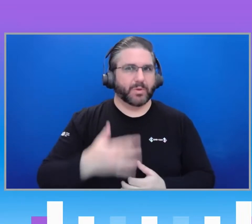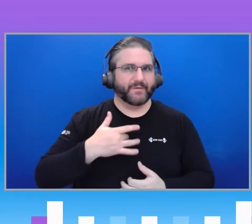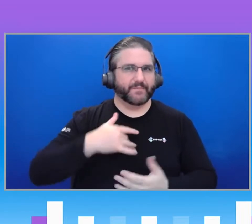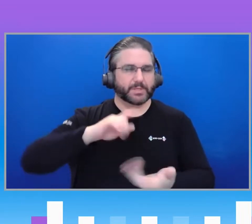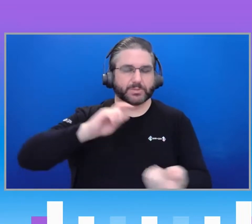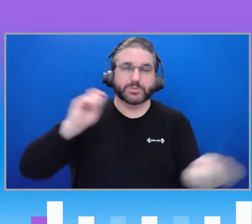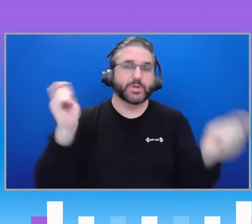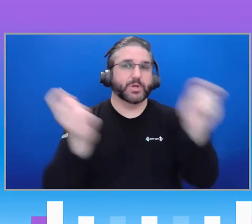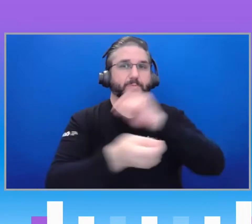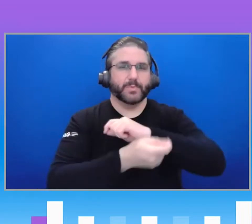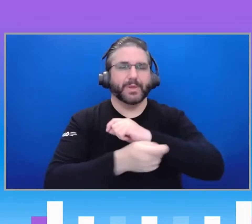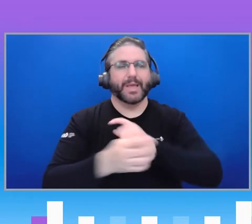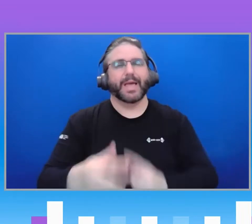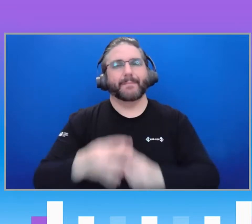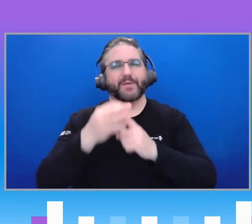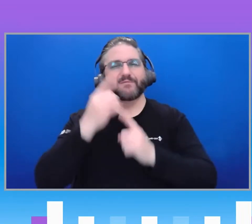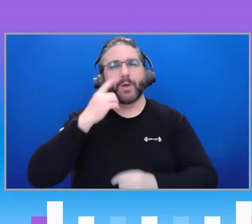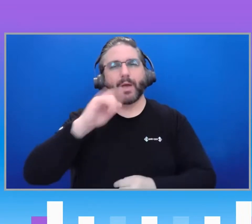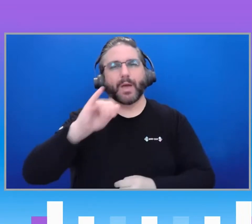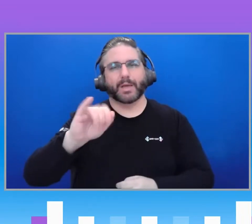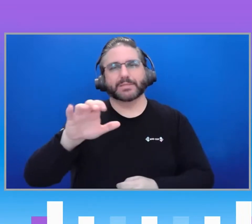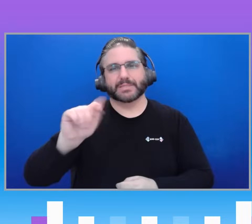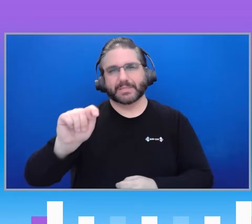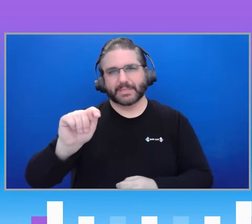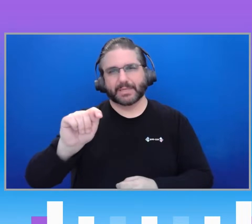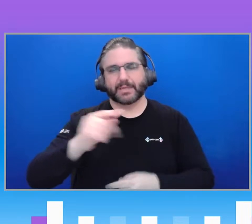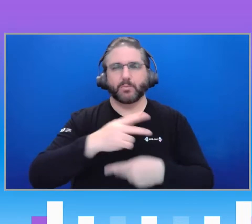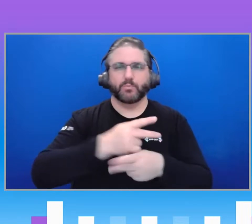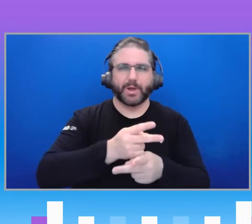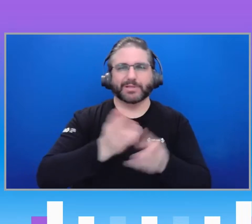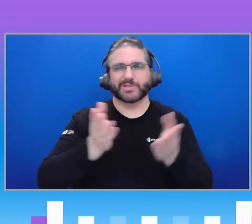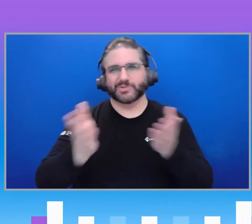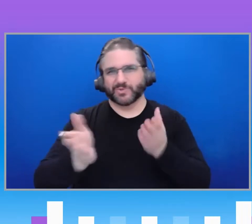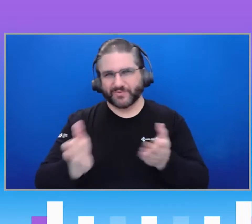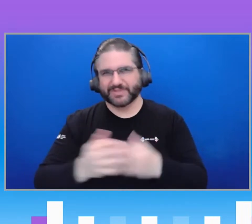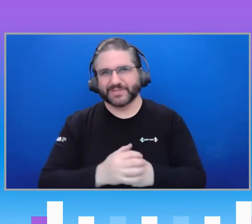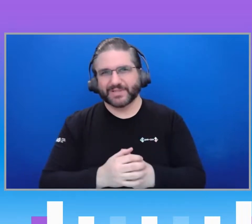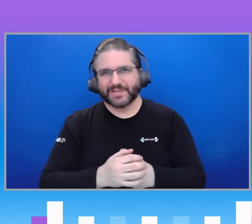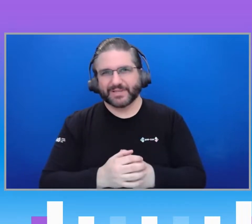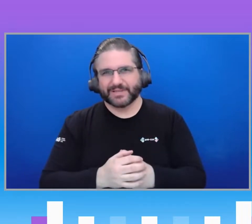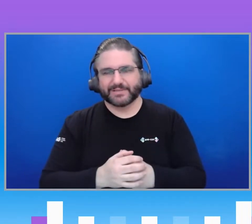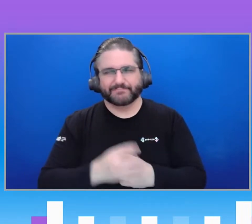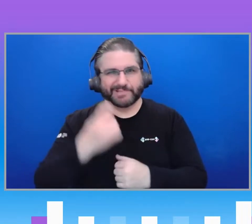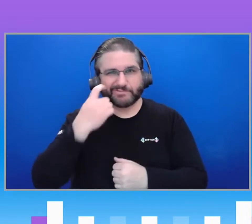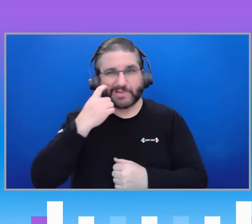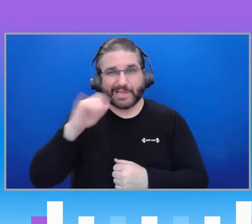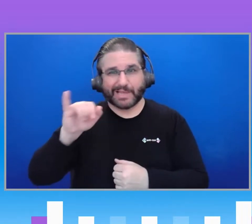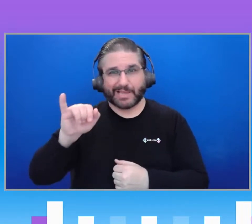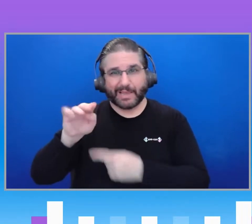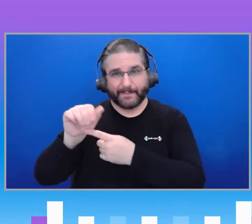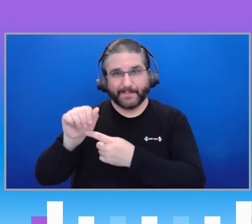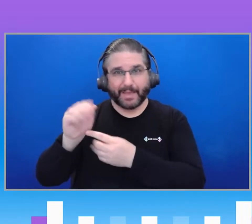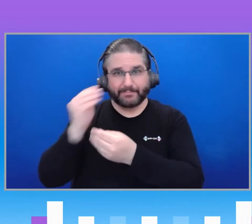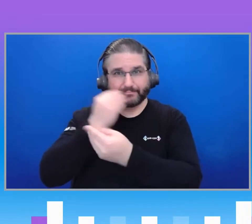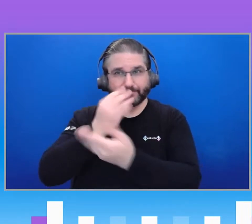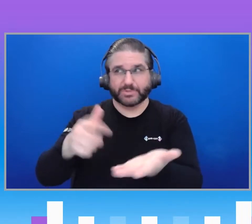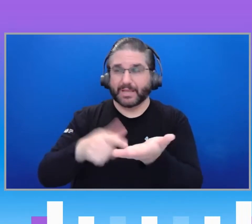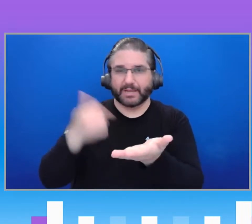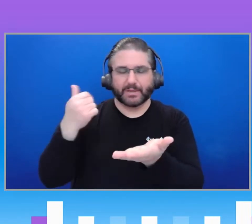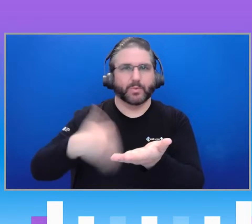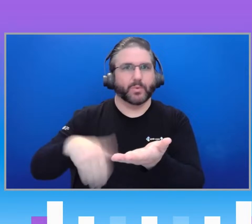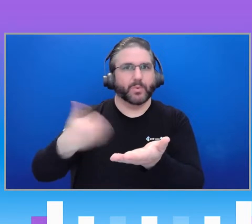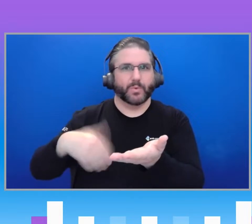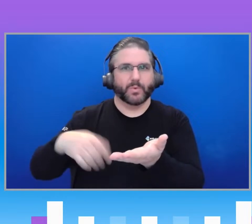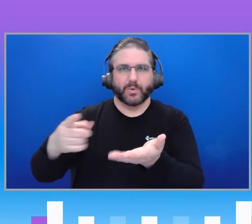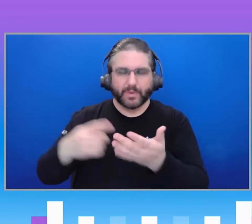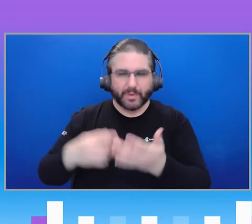products and services, as you could see in the scope that Ima just presented. I mean, every time we've